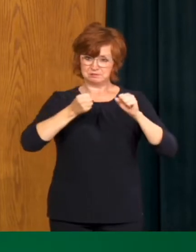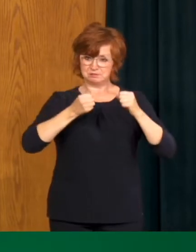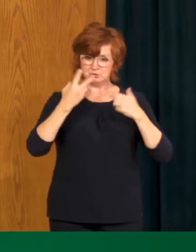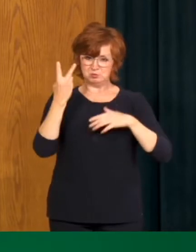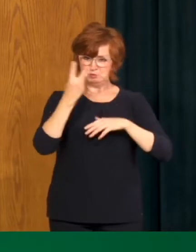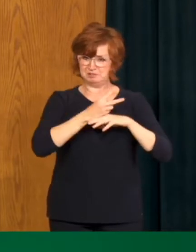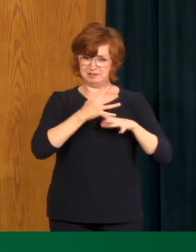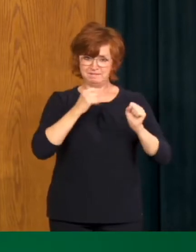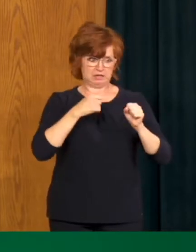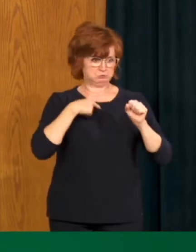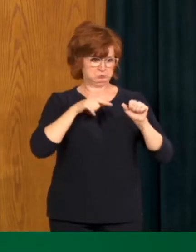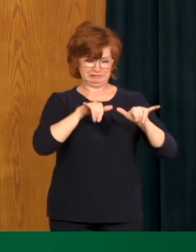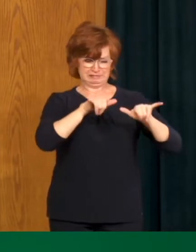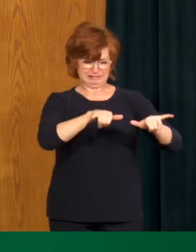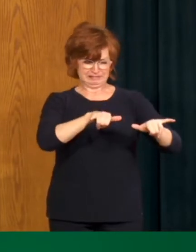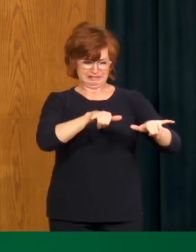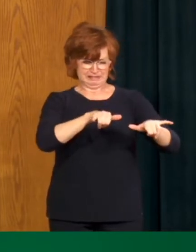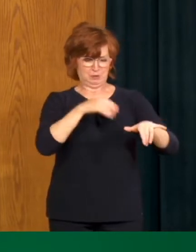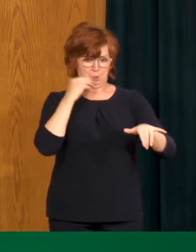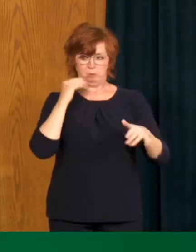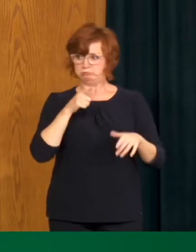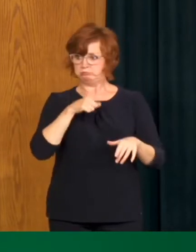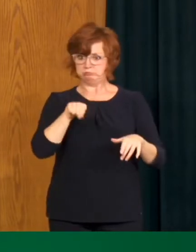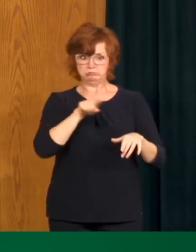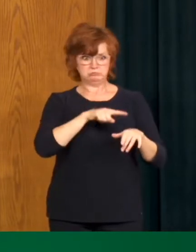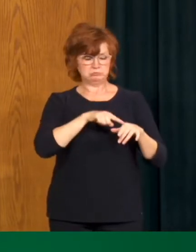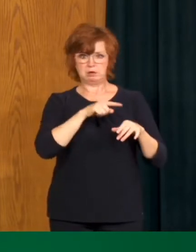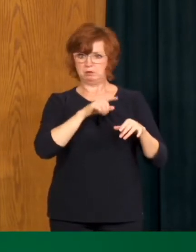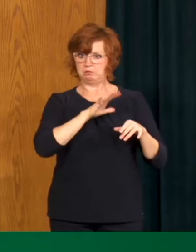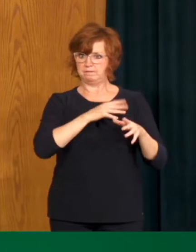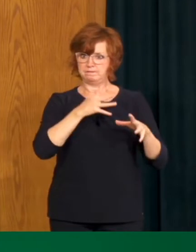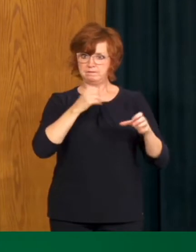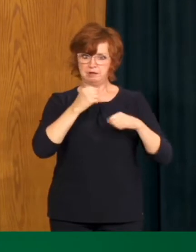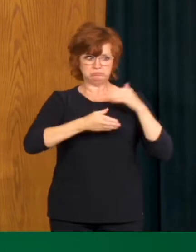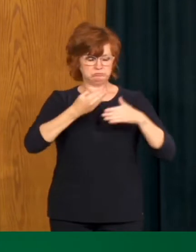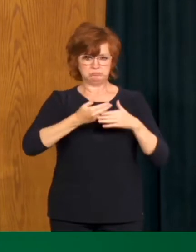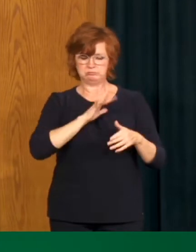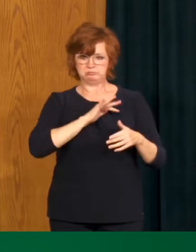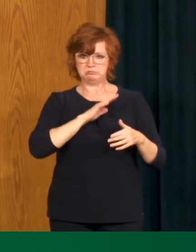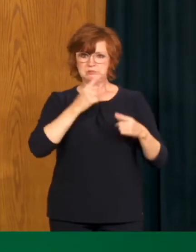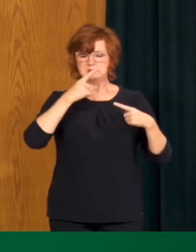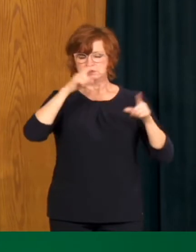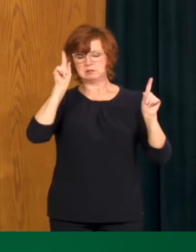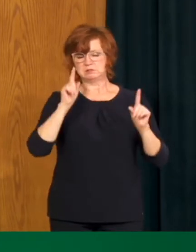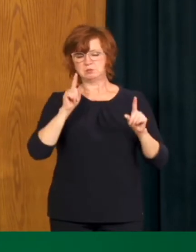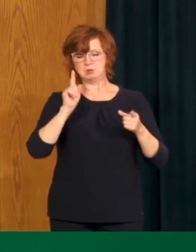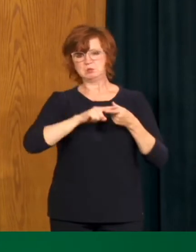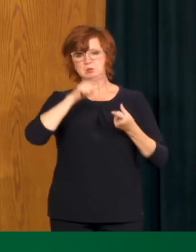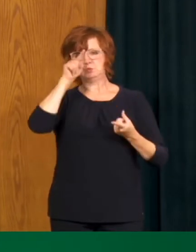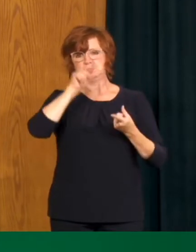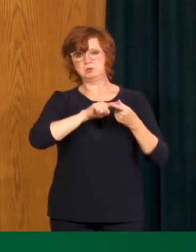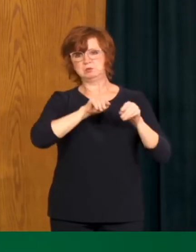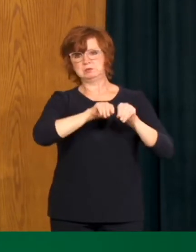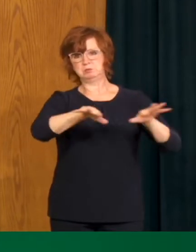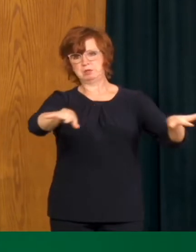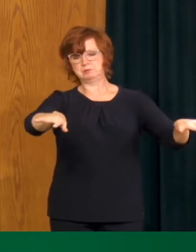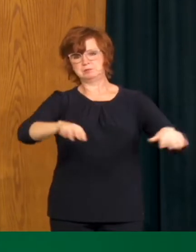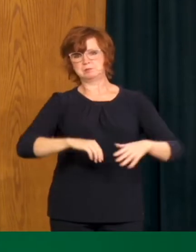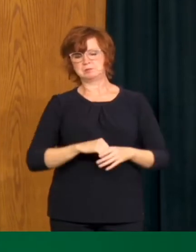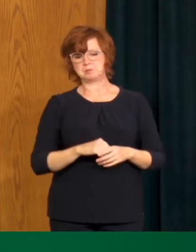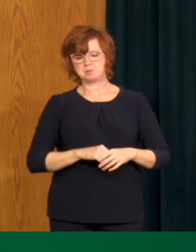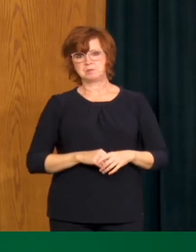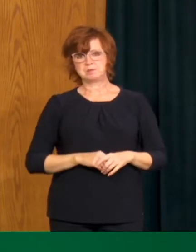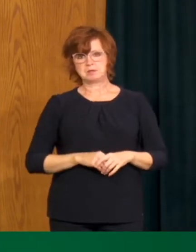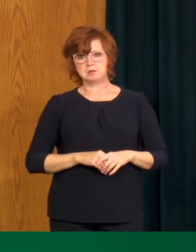the Hatarian Safety Council and other Hutterite leaders across this province, we'll be successful in containing this,